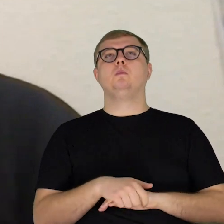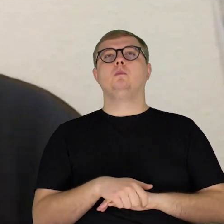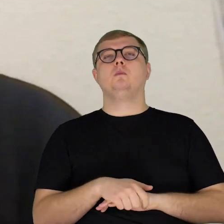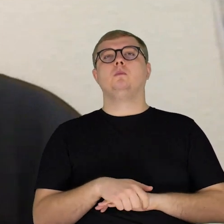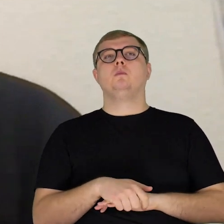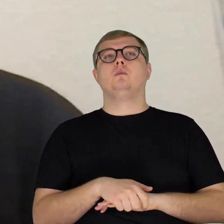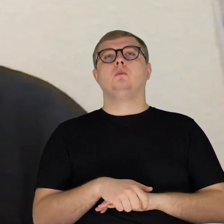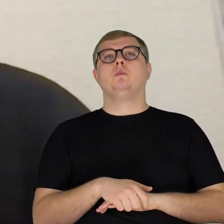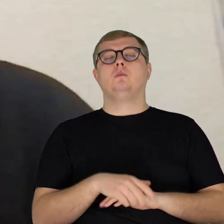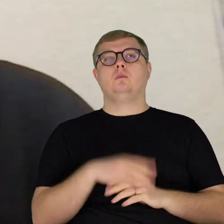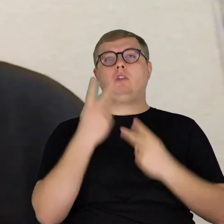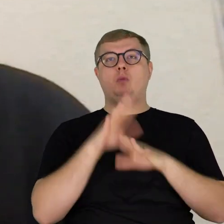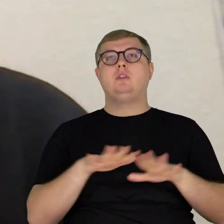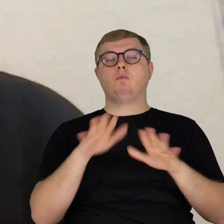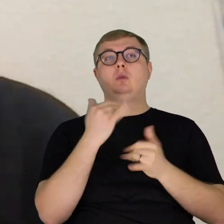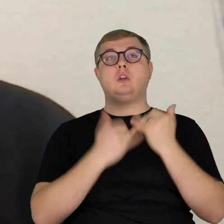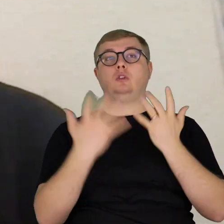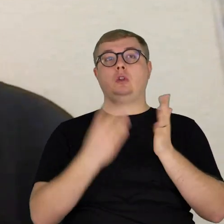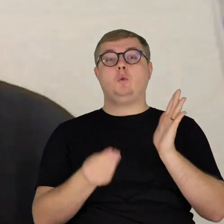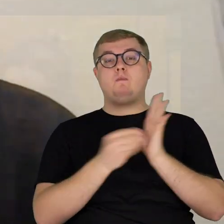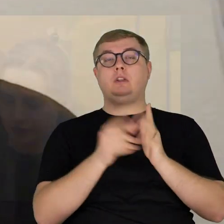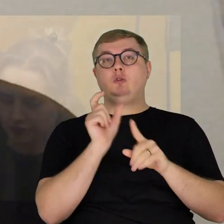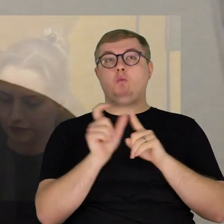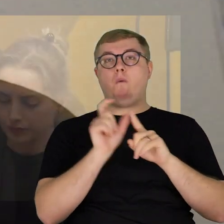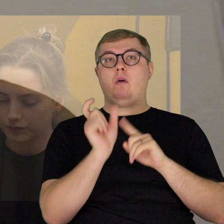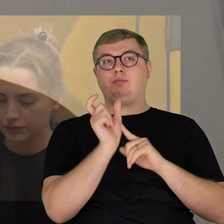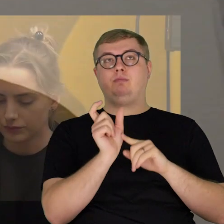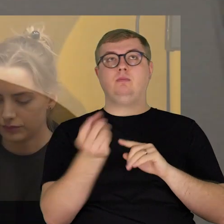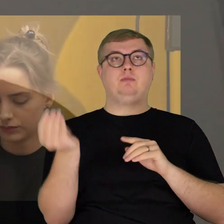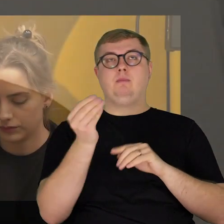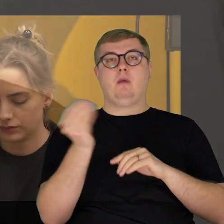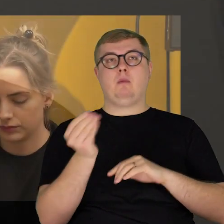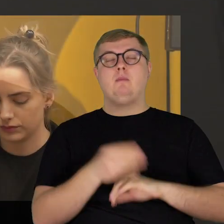visualize what you otherwise would like put in words, you know?